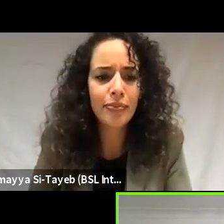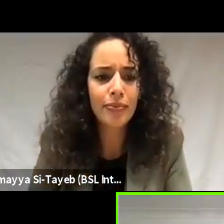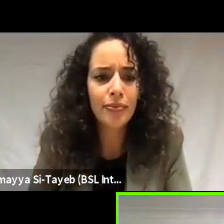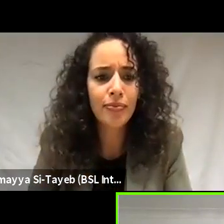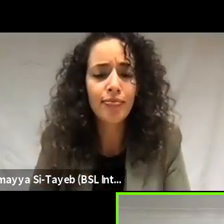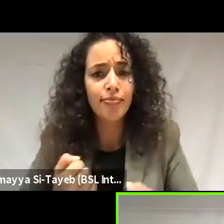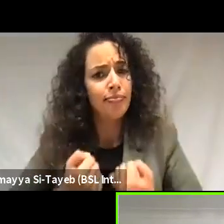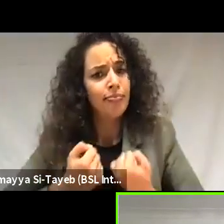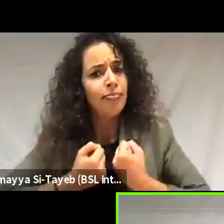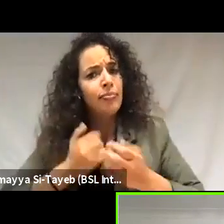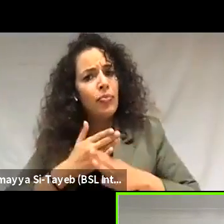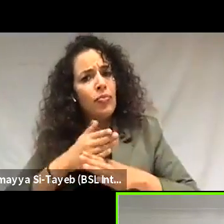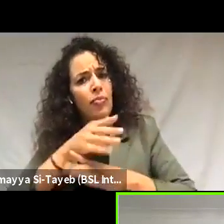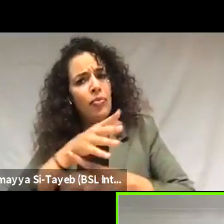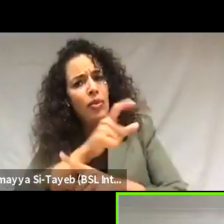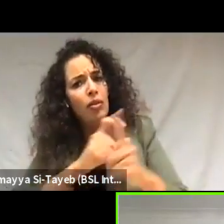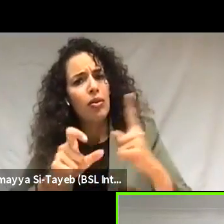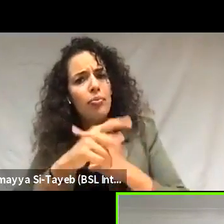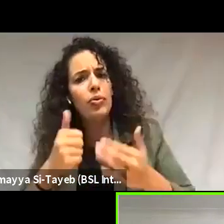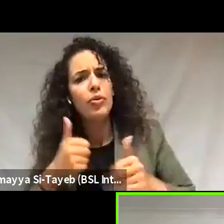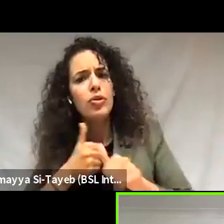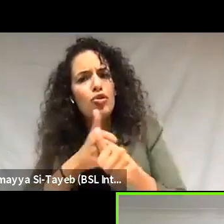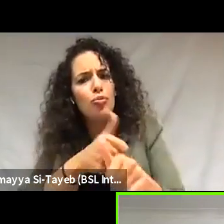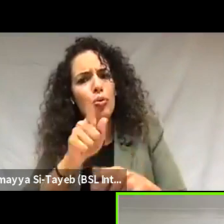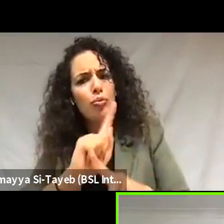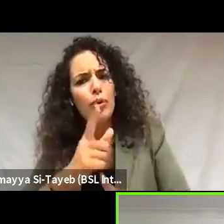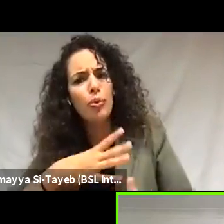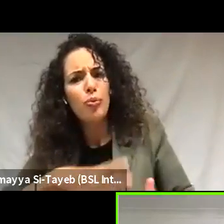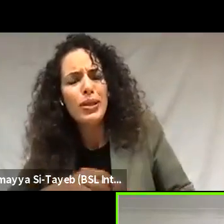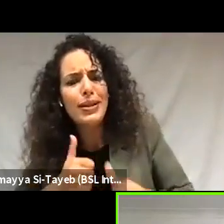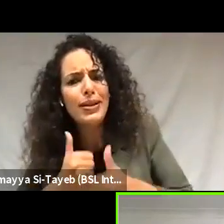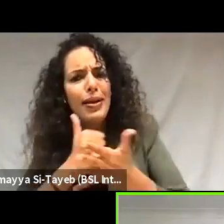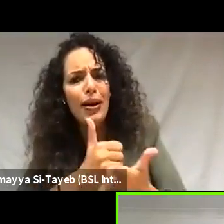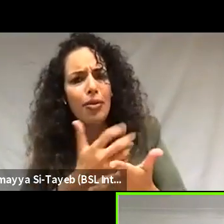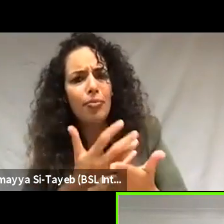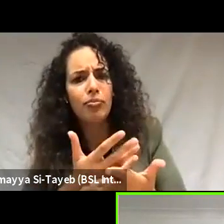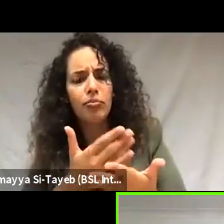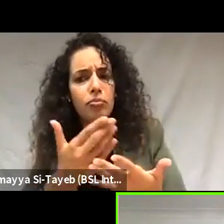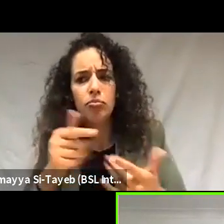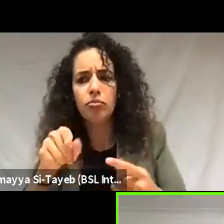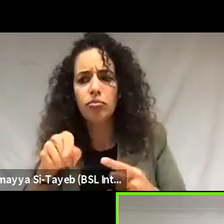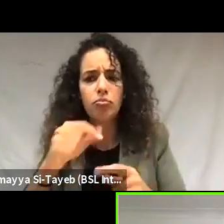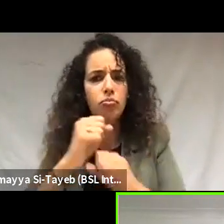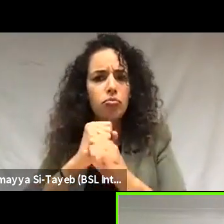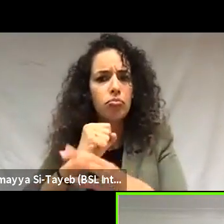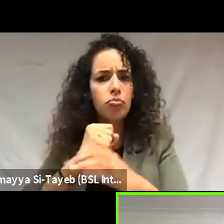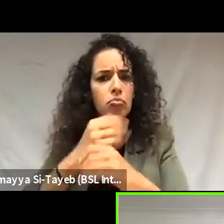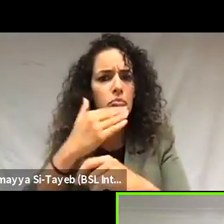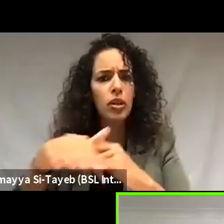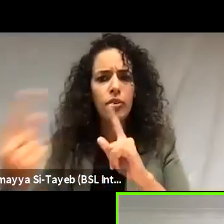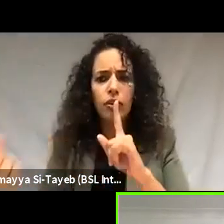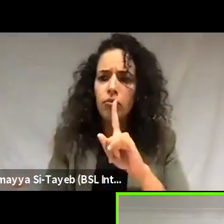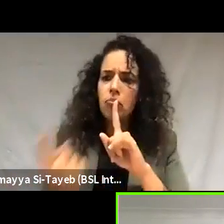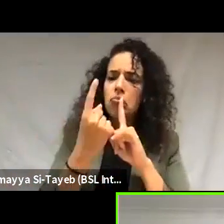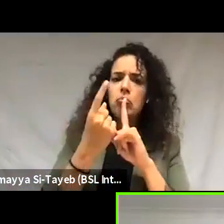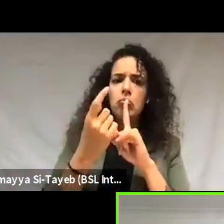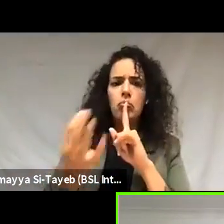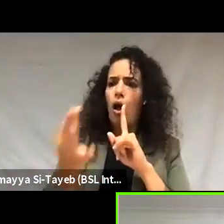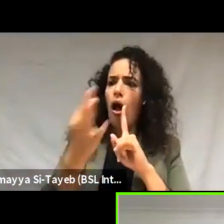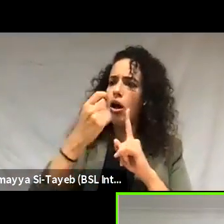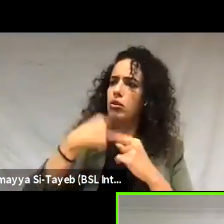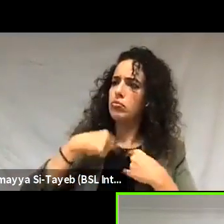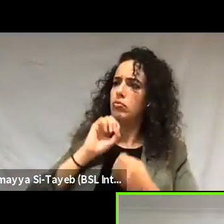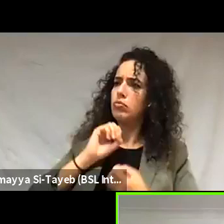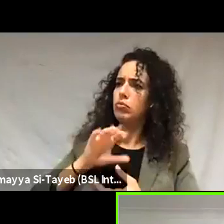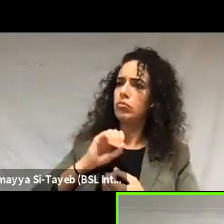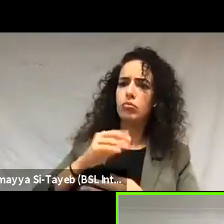community, helping those that were in need. Now, we were never approached for our comments before the piece was published, and we were shocked actually